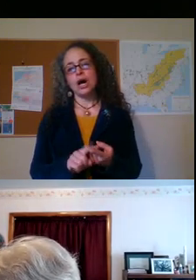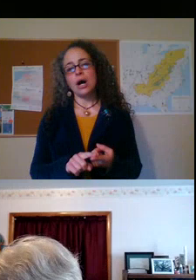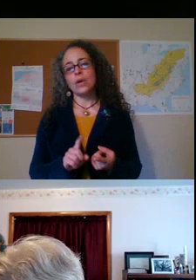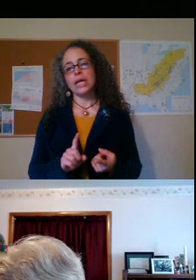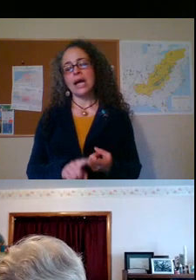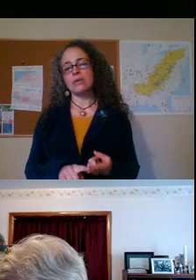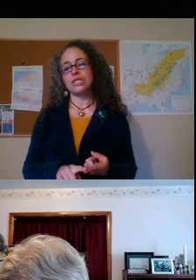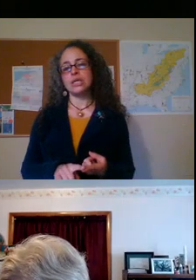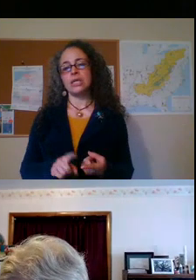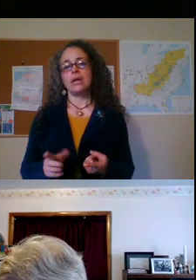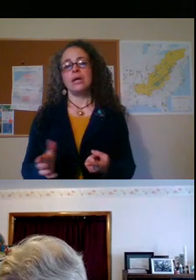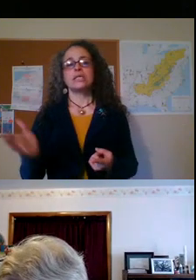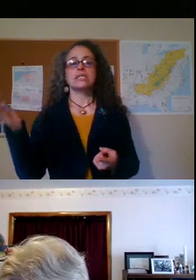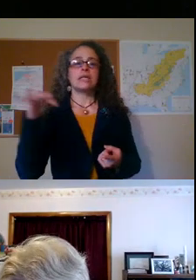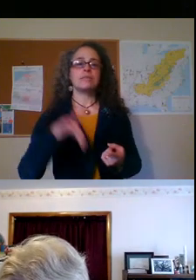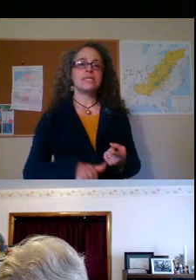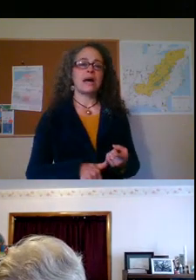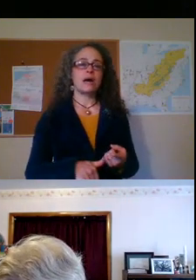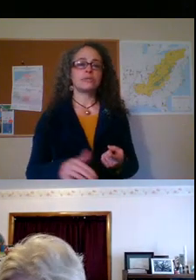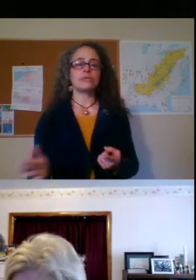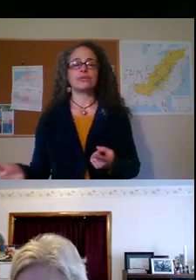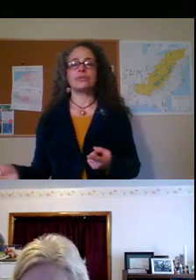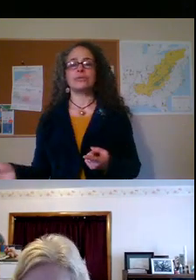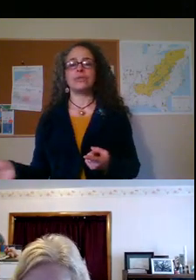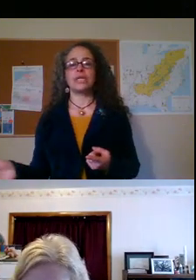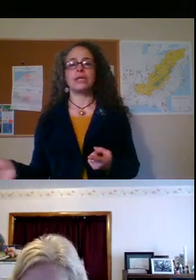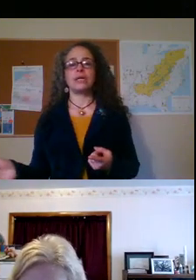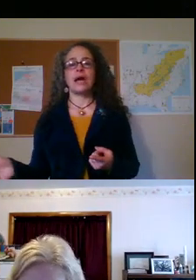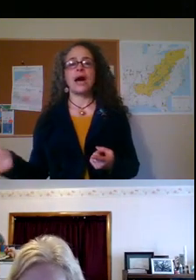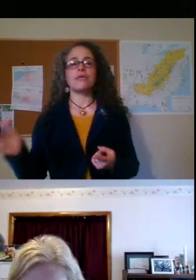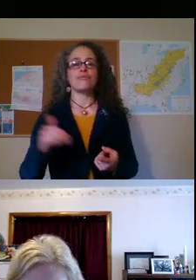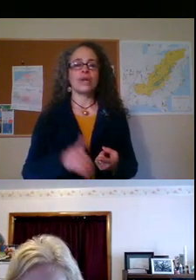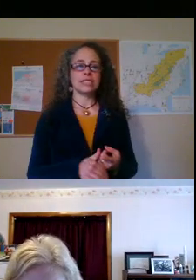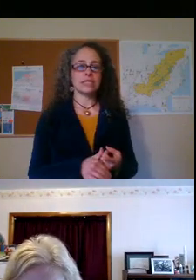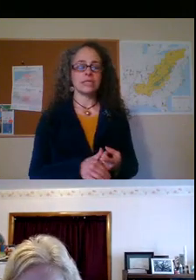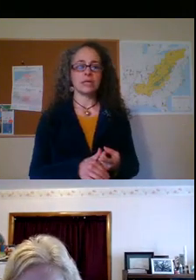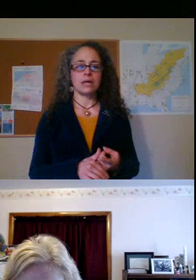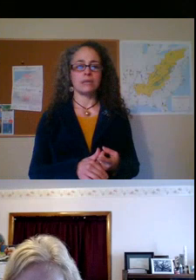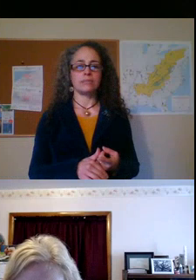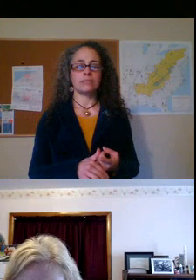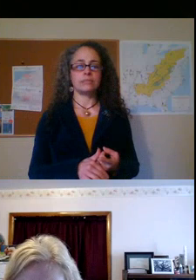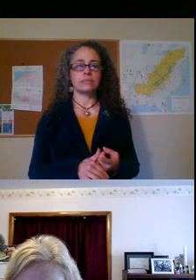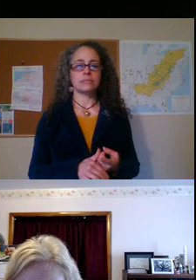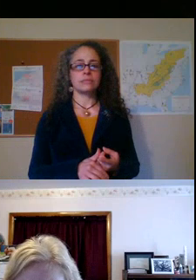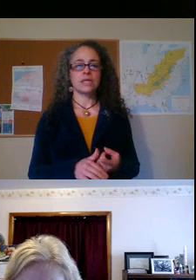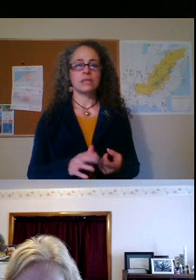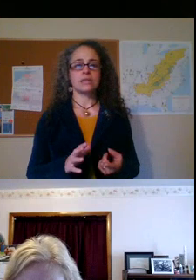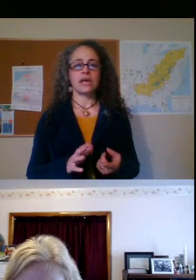was Chautauqua County slipped down to the at-risk